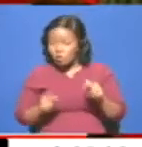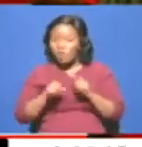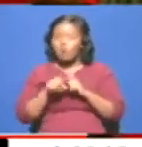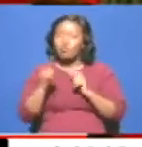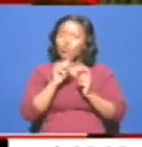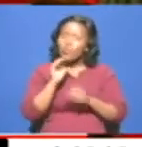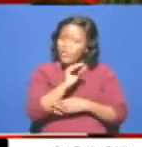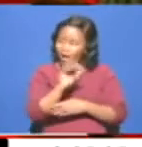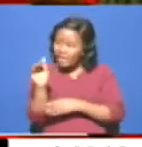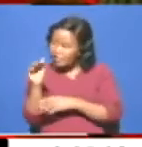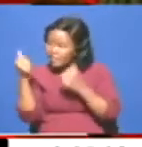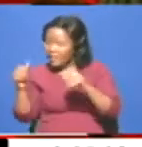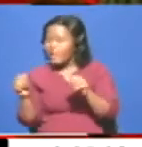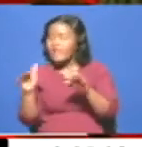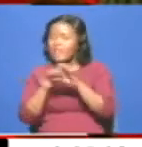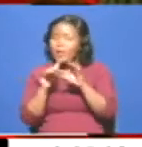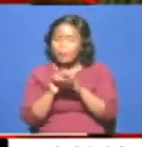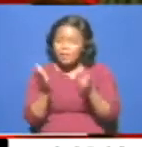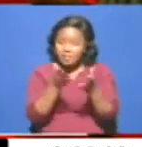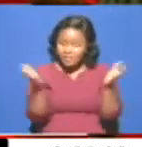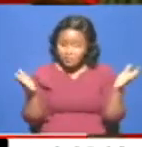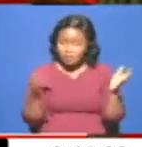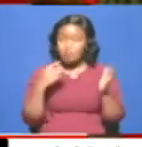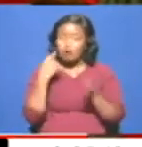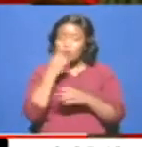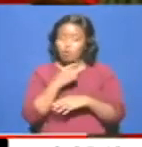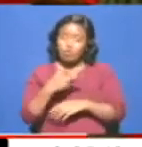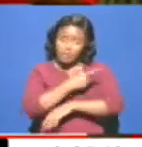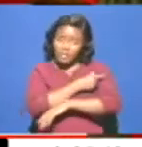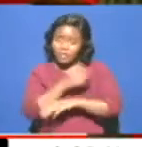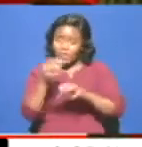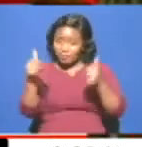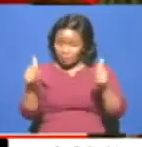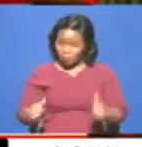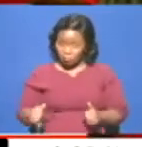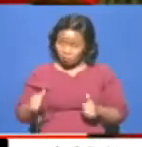that's eligible for the vaccination of the COVID-19